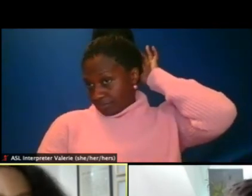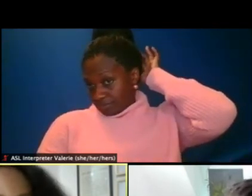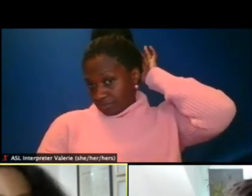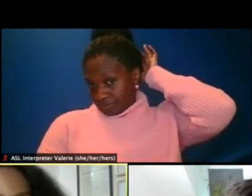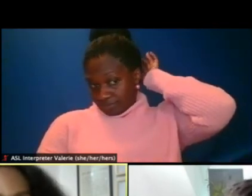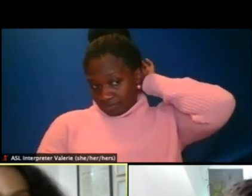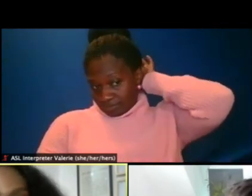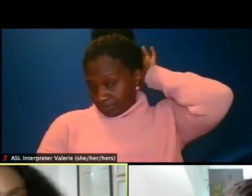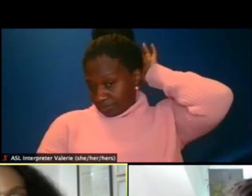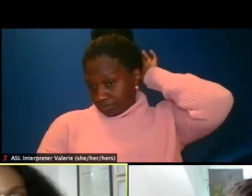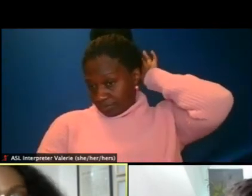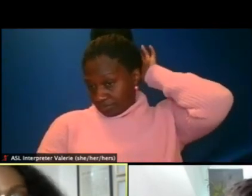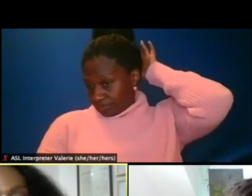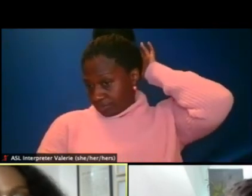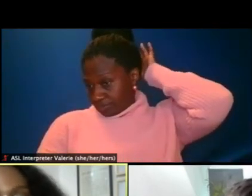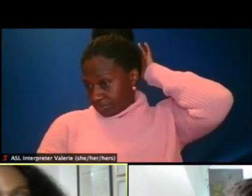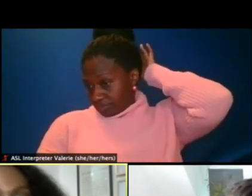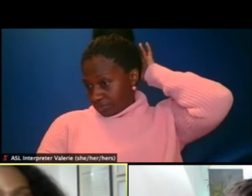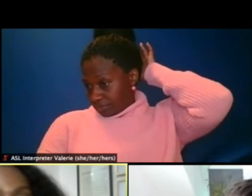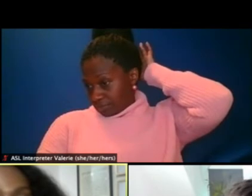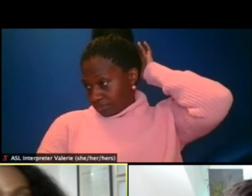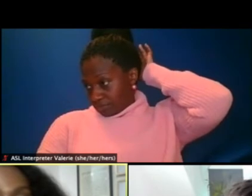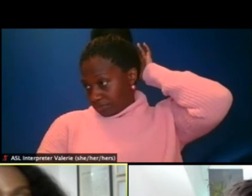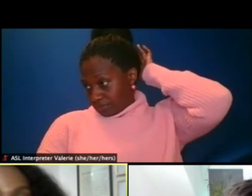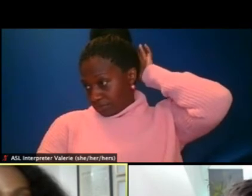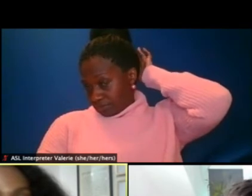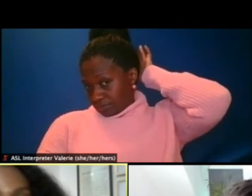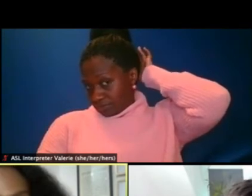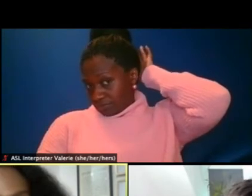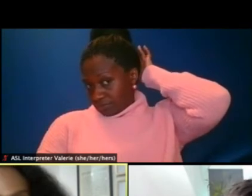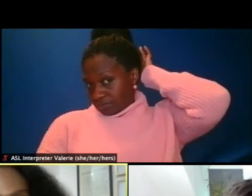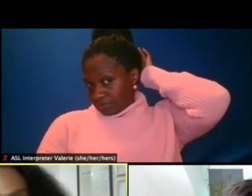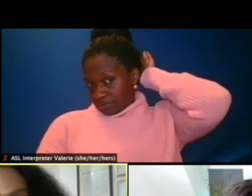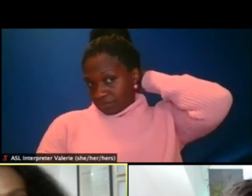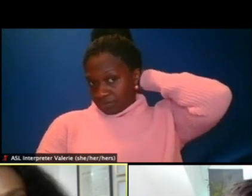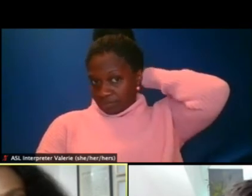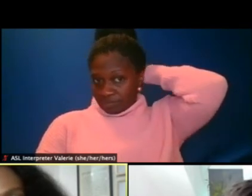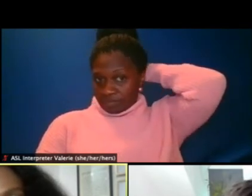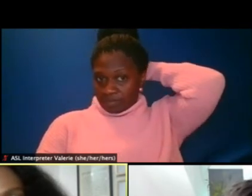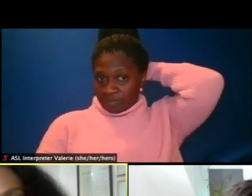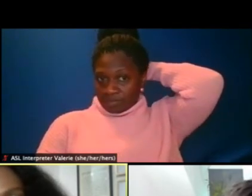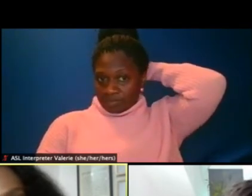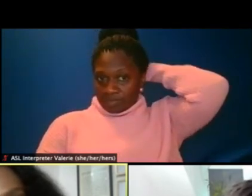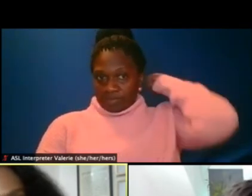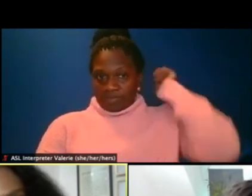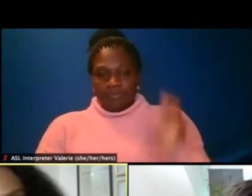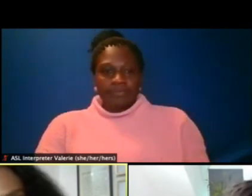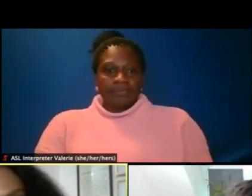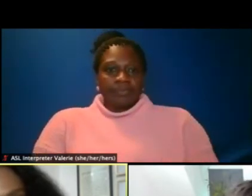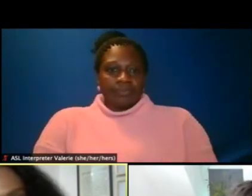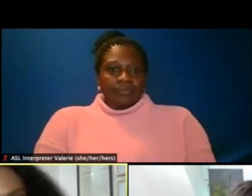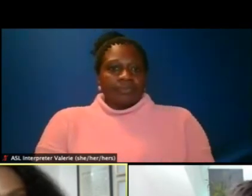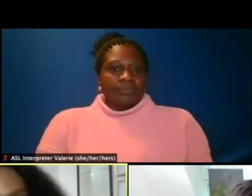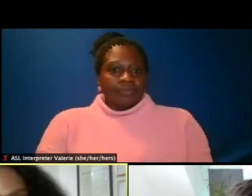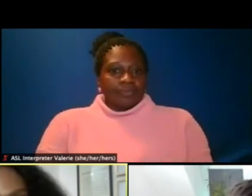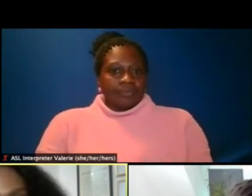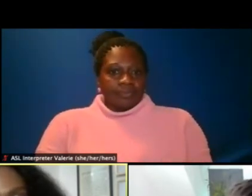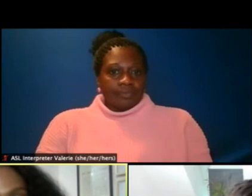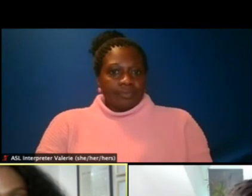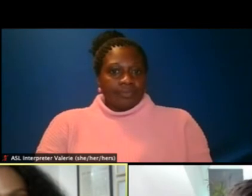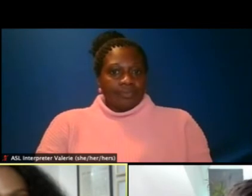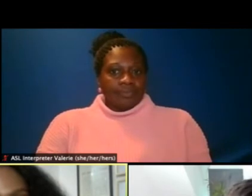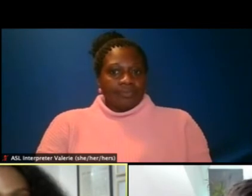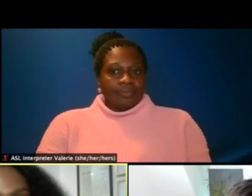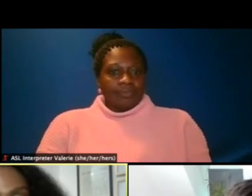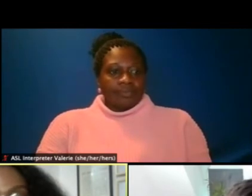infelizmente forçada, mas que criou uma identidade muito forte aqui no Brasil e, com certeza, inevitavelmente, não só por eu ter